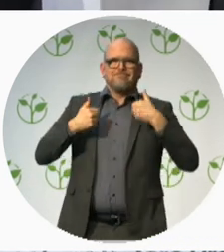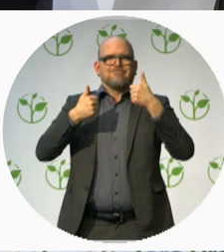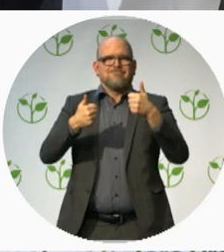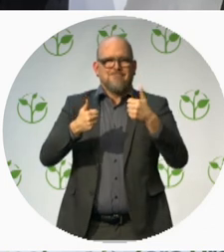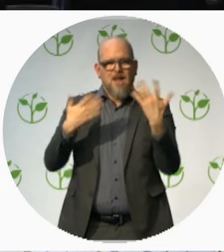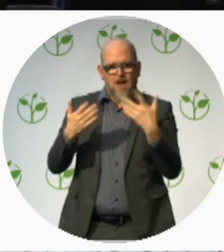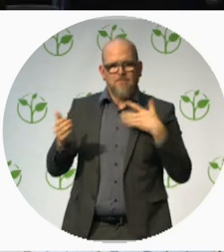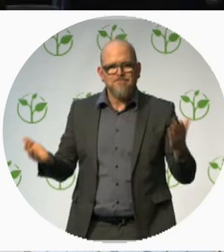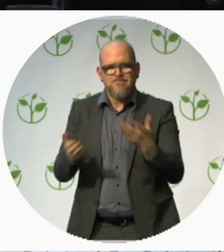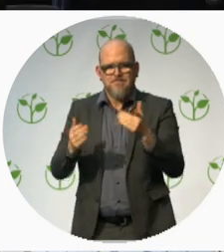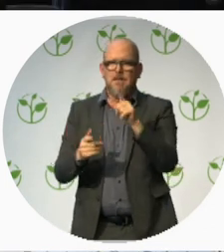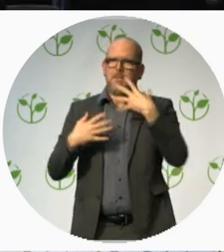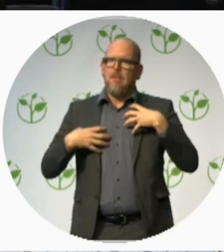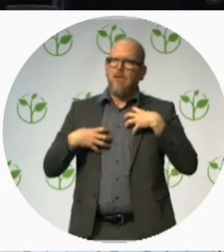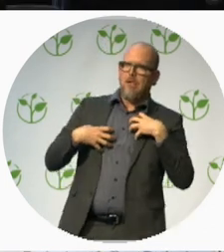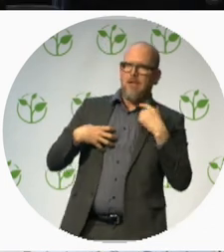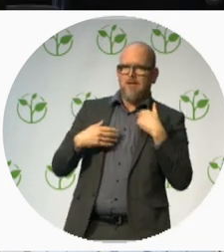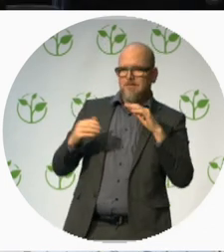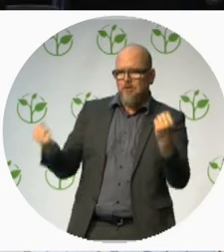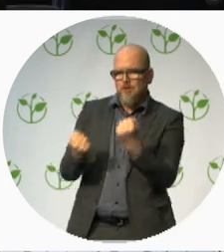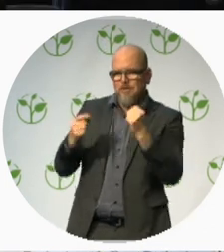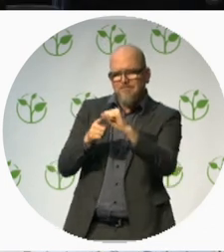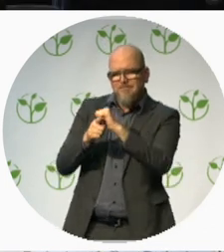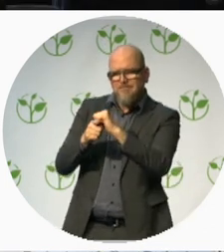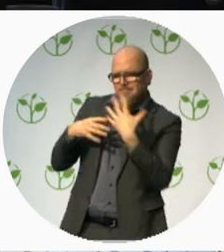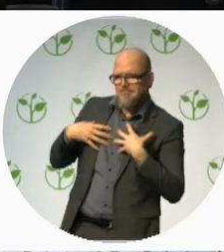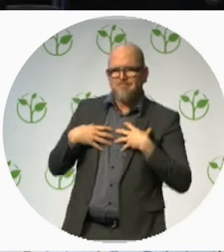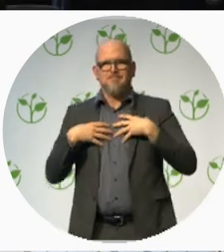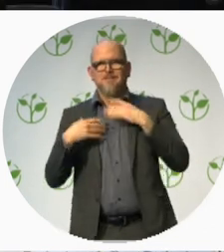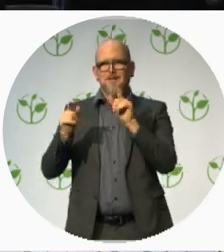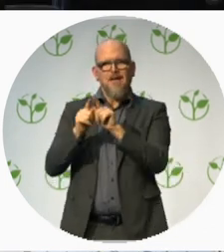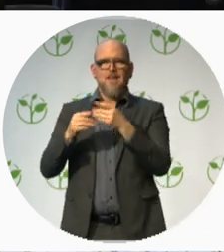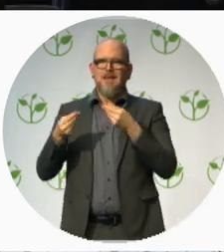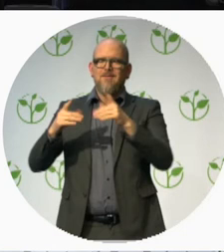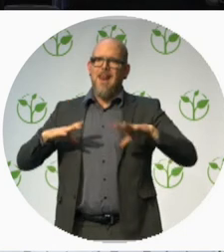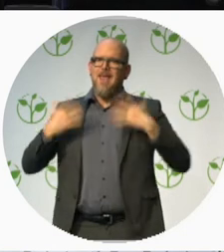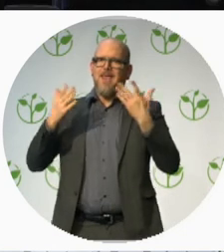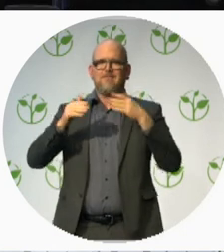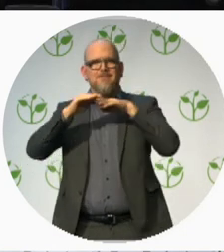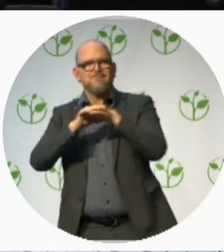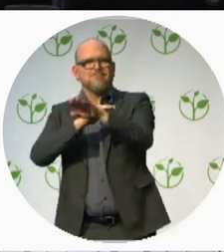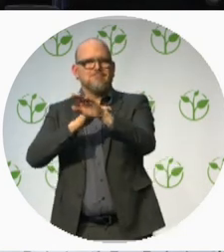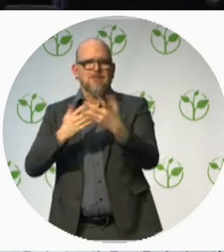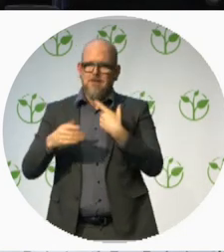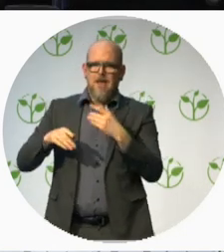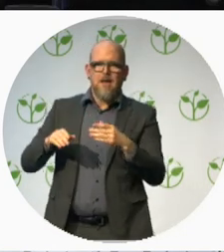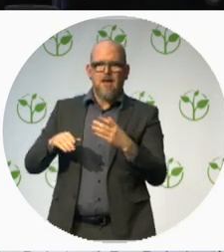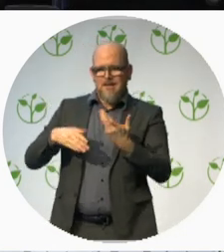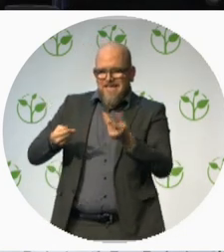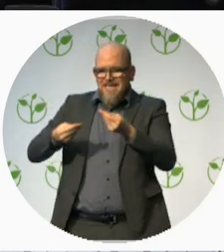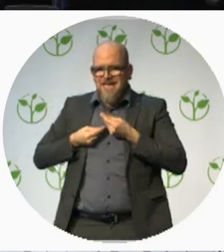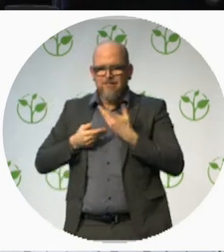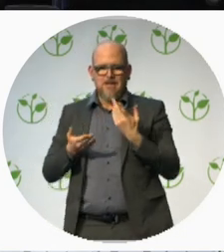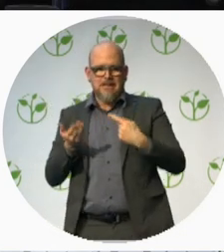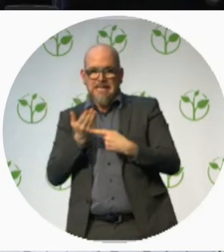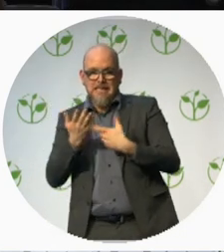in 1983 to provide administrative, logistical, and technical support. Amongst other